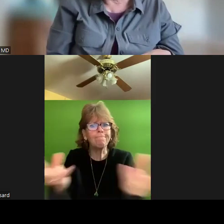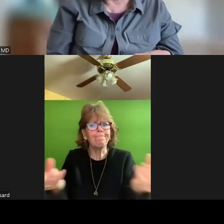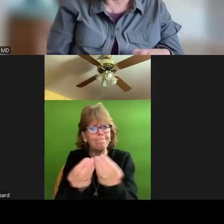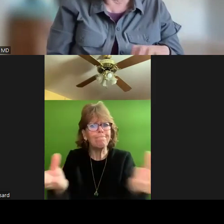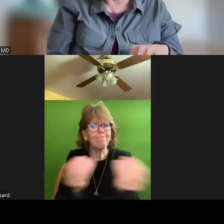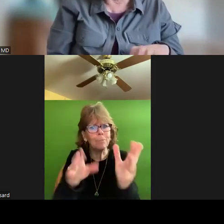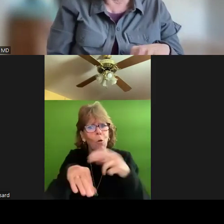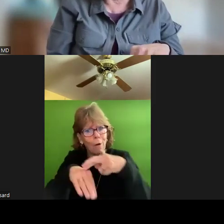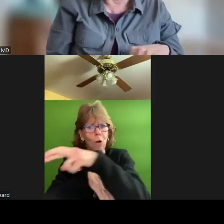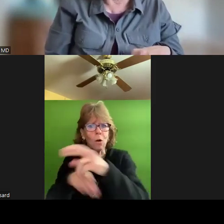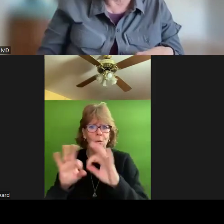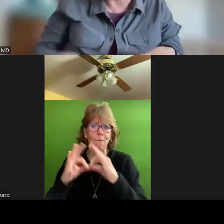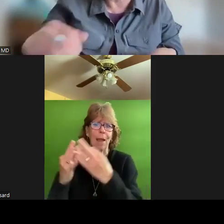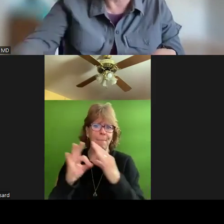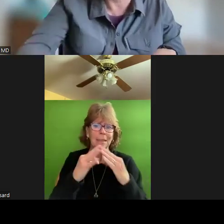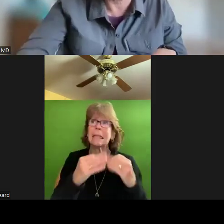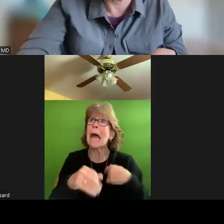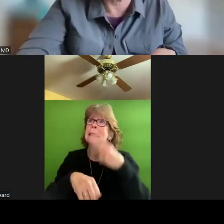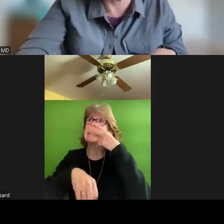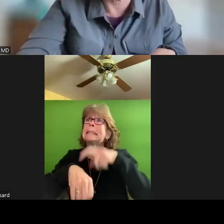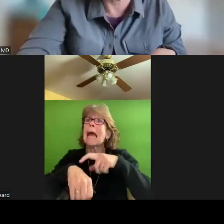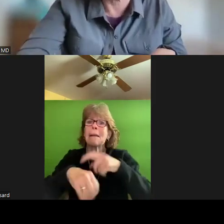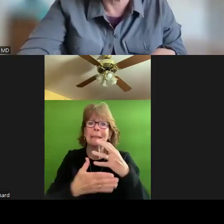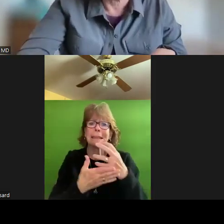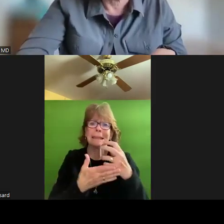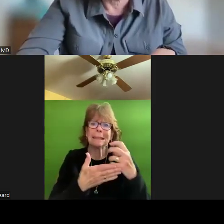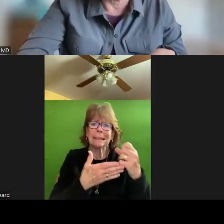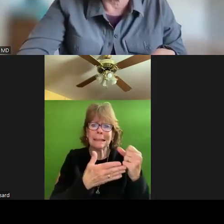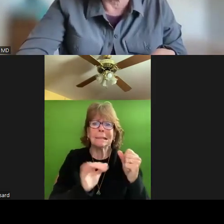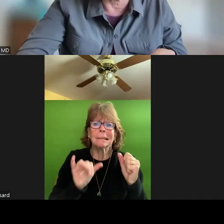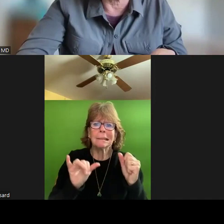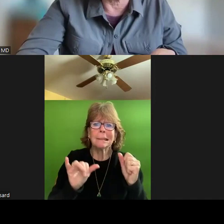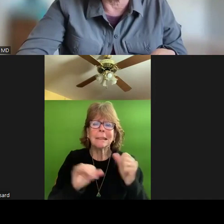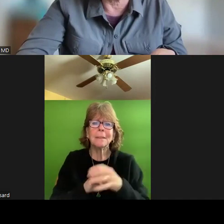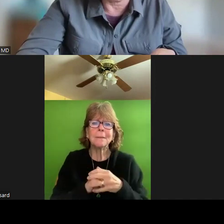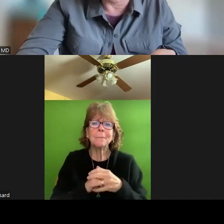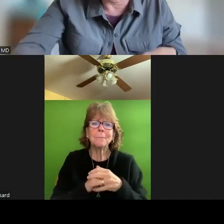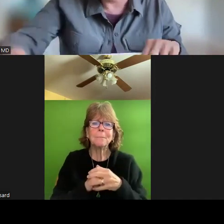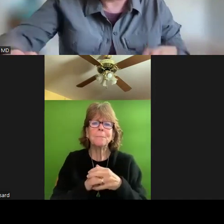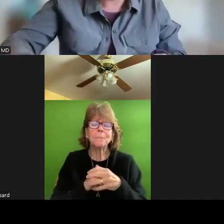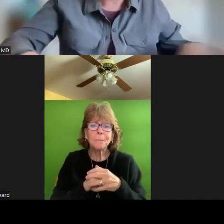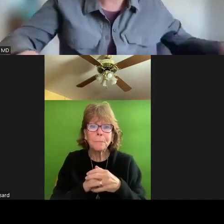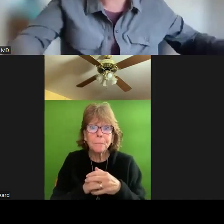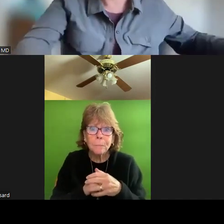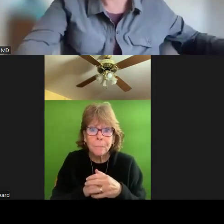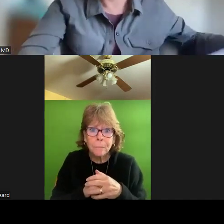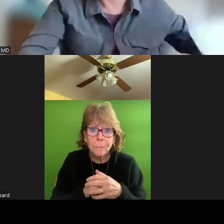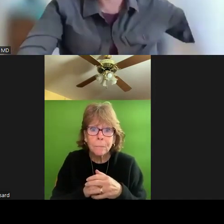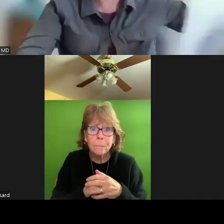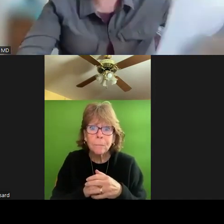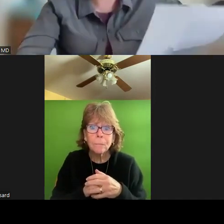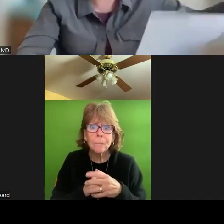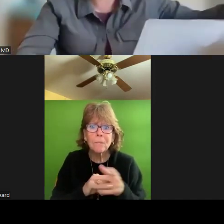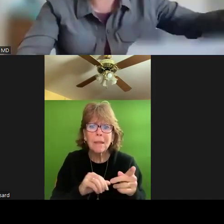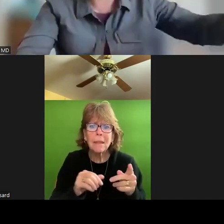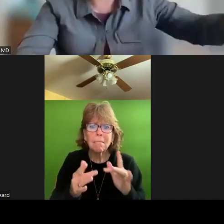I see we're kind of running short on time, and I'm okay, wait a second.